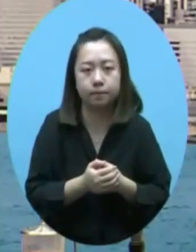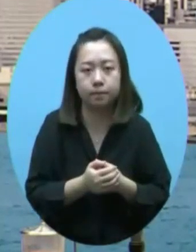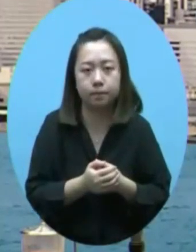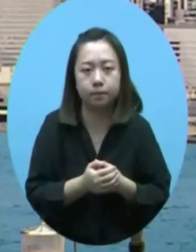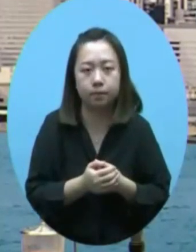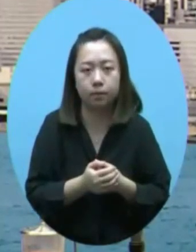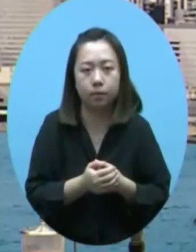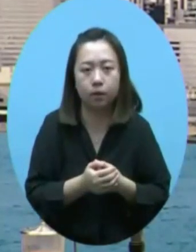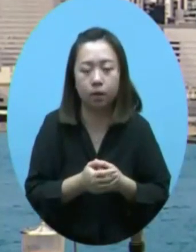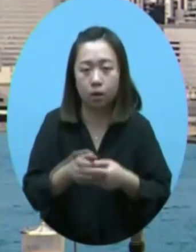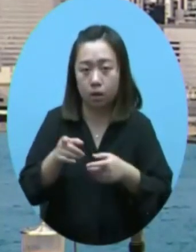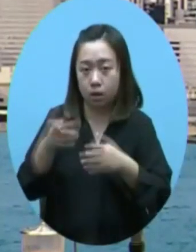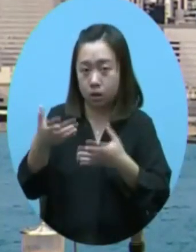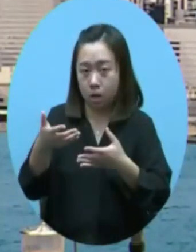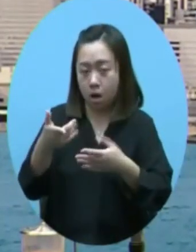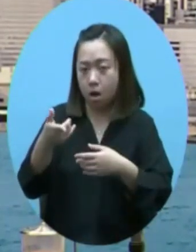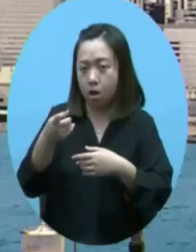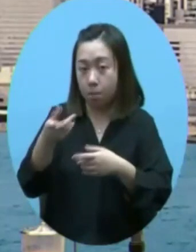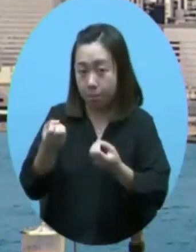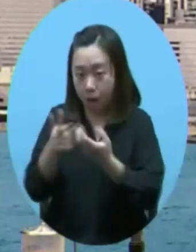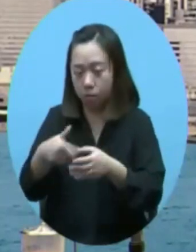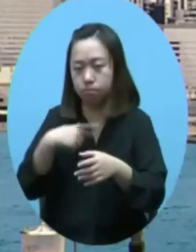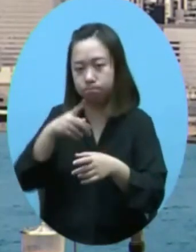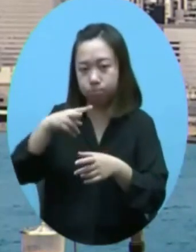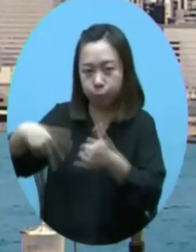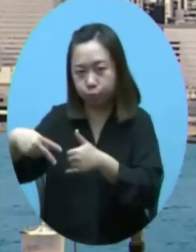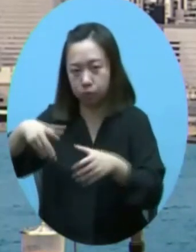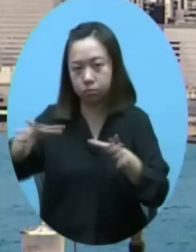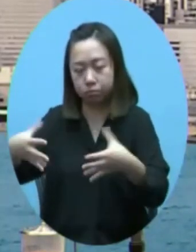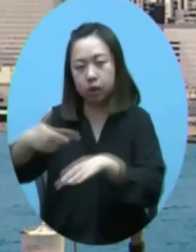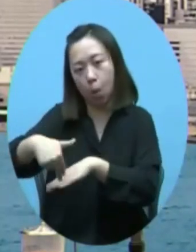on when we get the student list. As for the containment strategy,